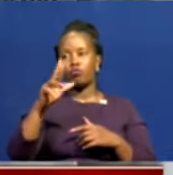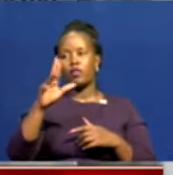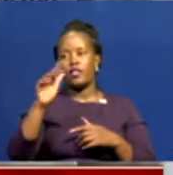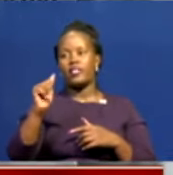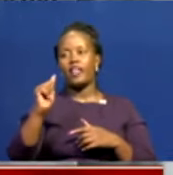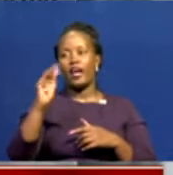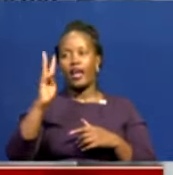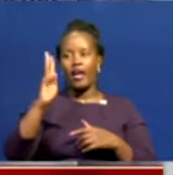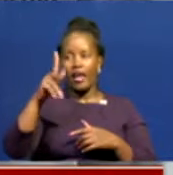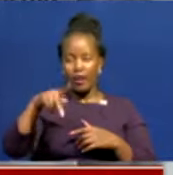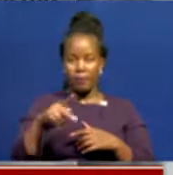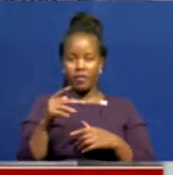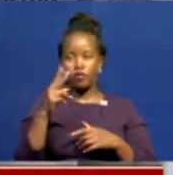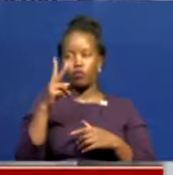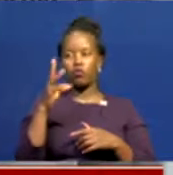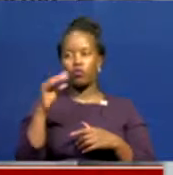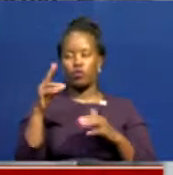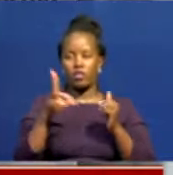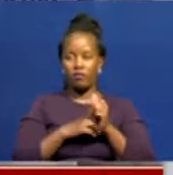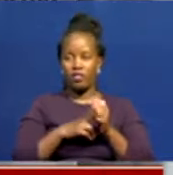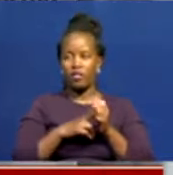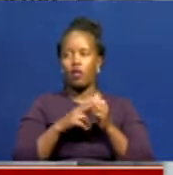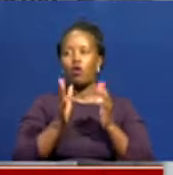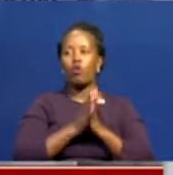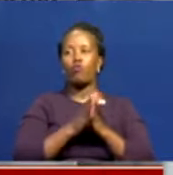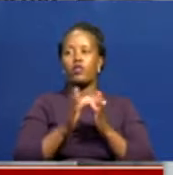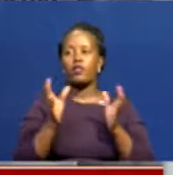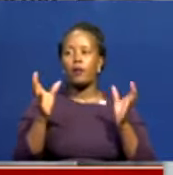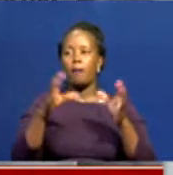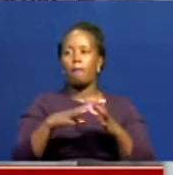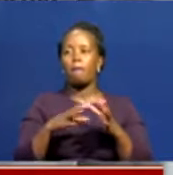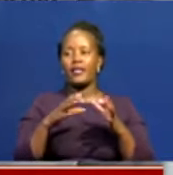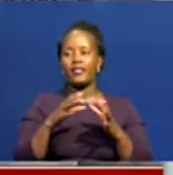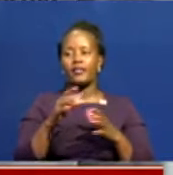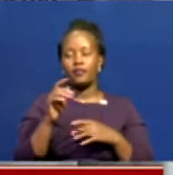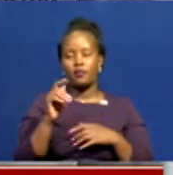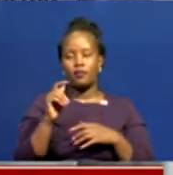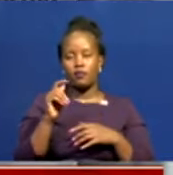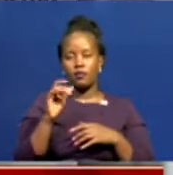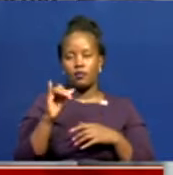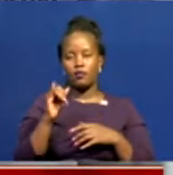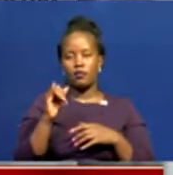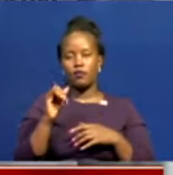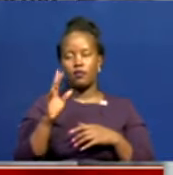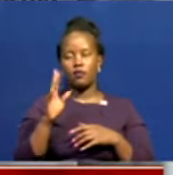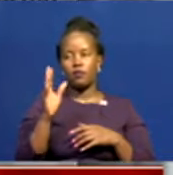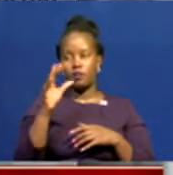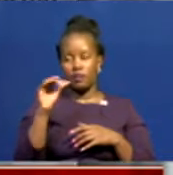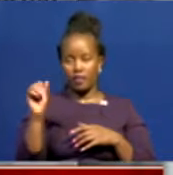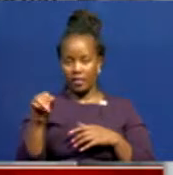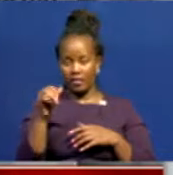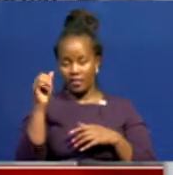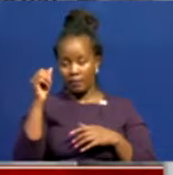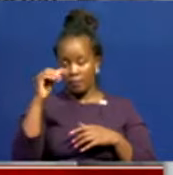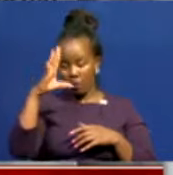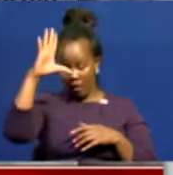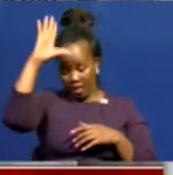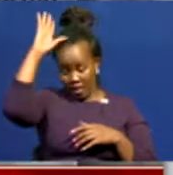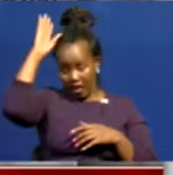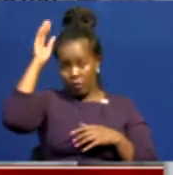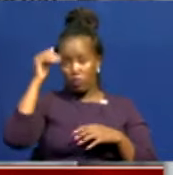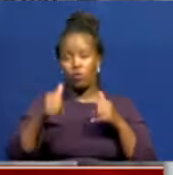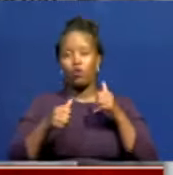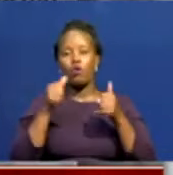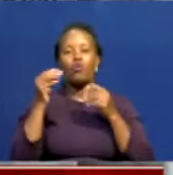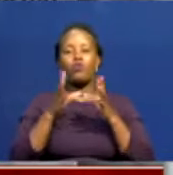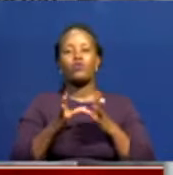general election on a Kenya African National Union party ticket. At the time, KANU was one of the parties